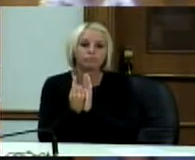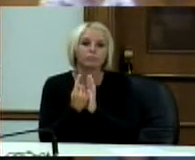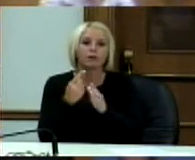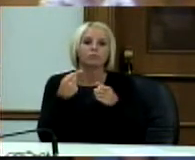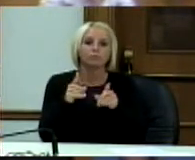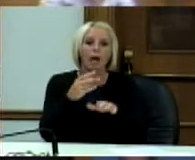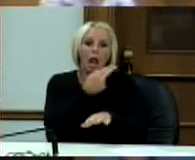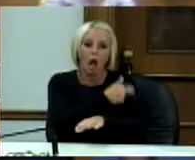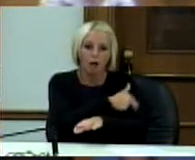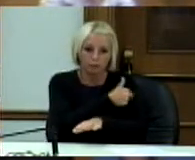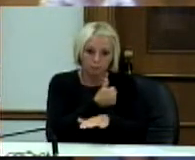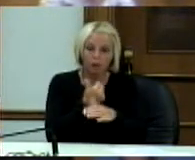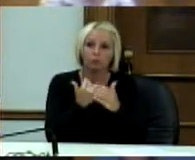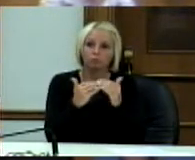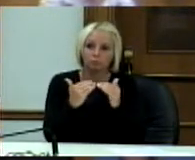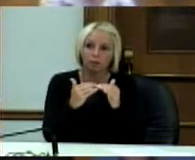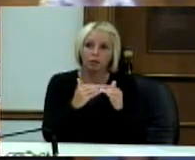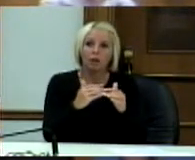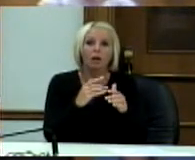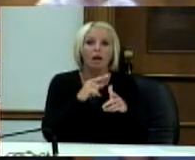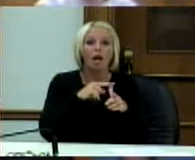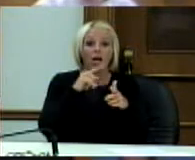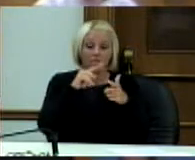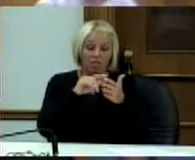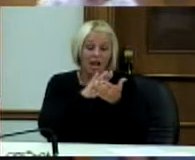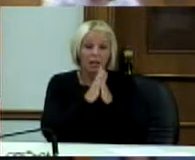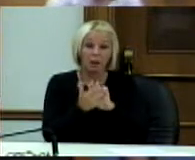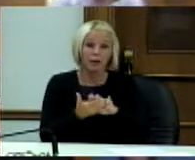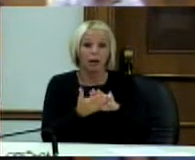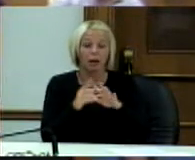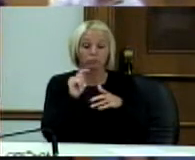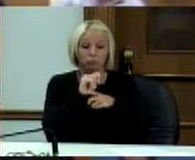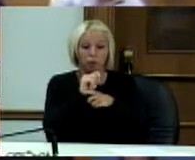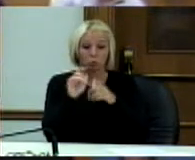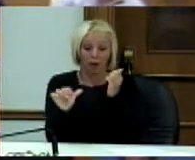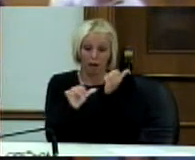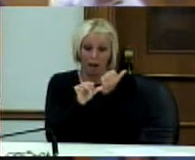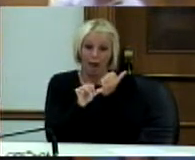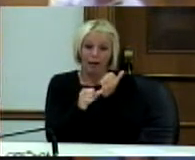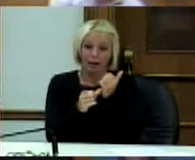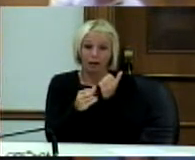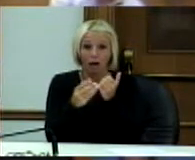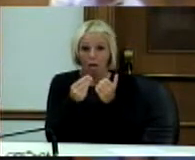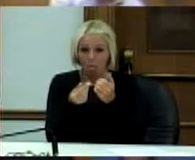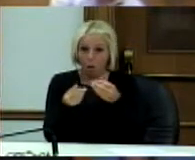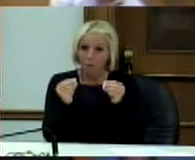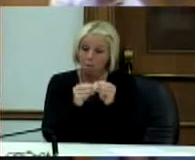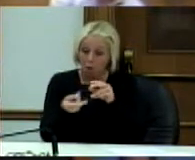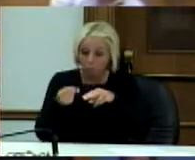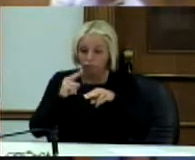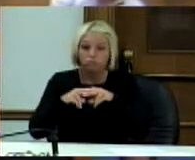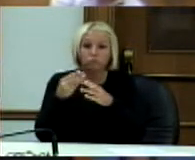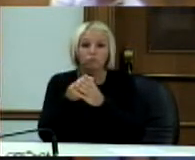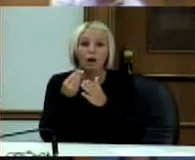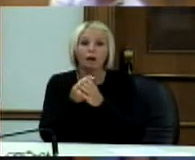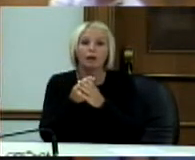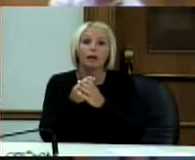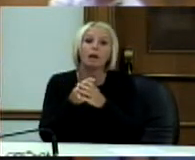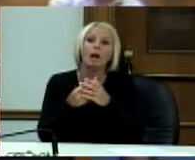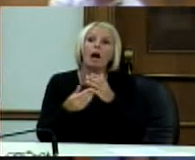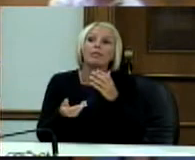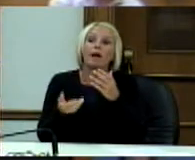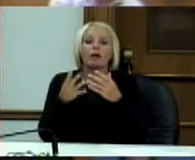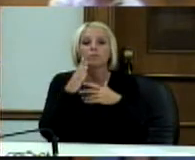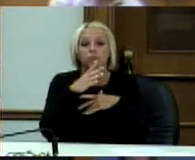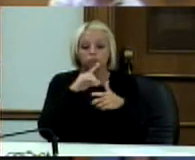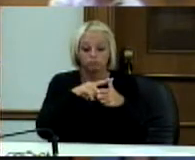hospital settings. They can then go on to become a trained medication aide. That gets them a little bit more money. Then they can go on and get another